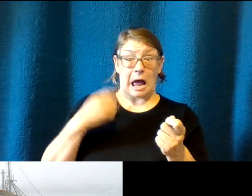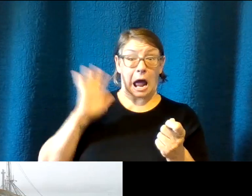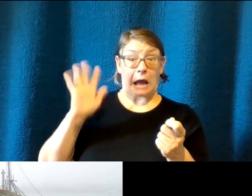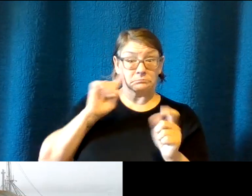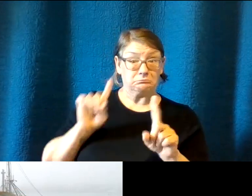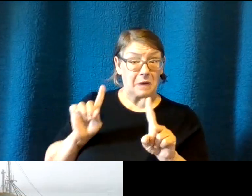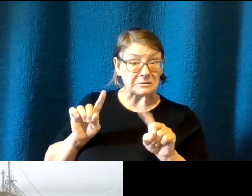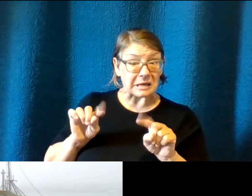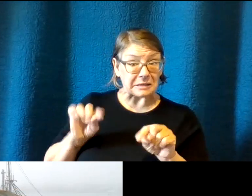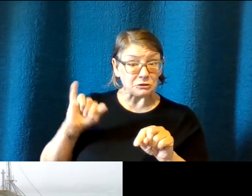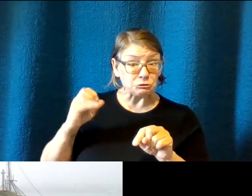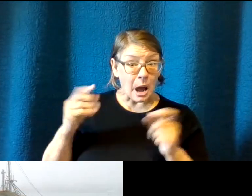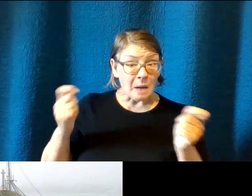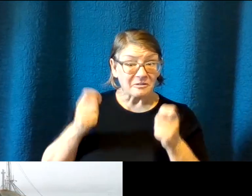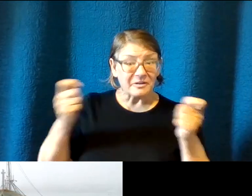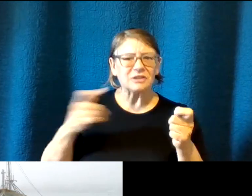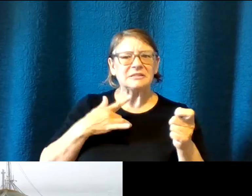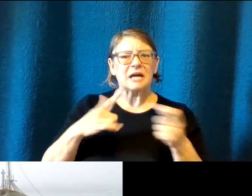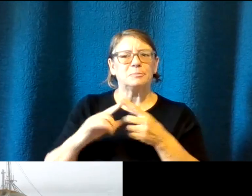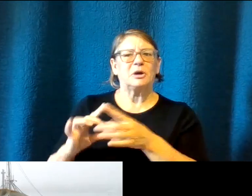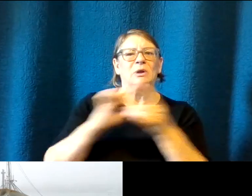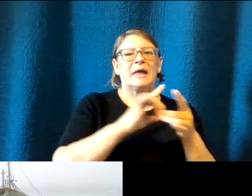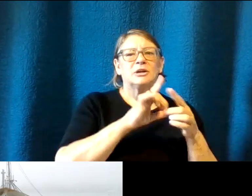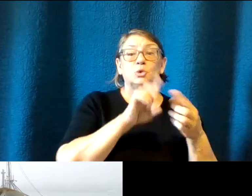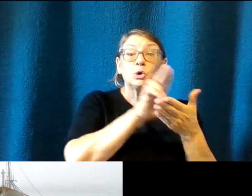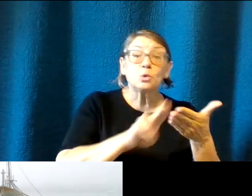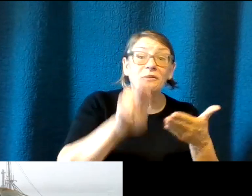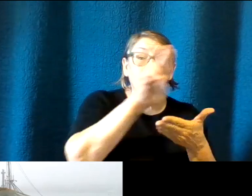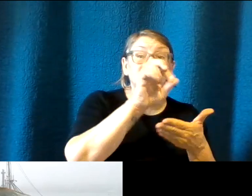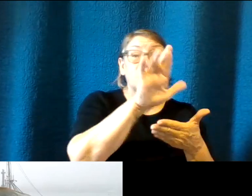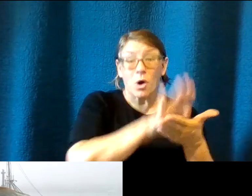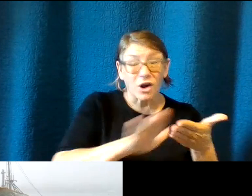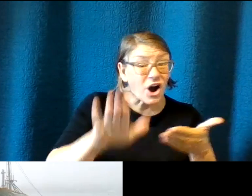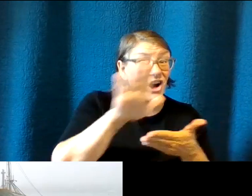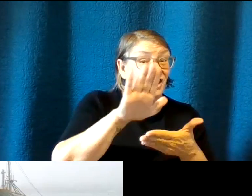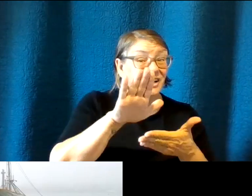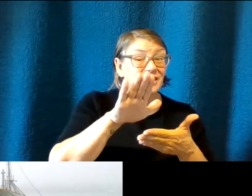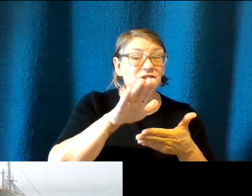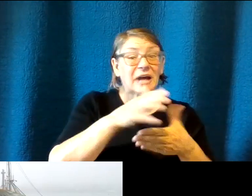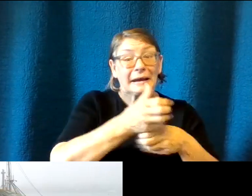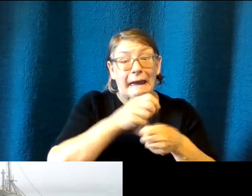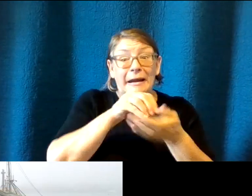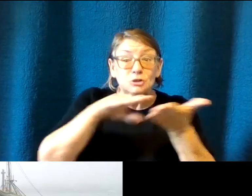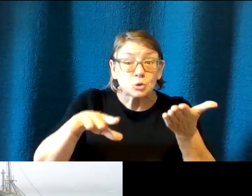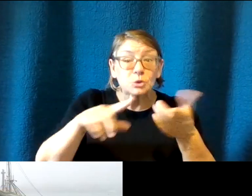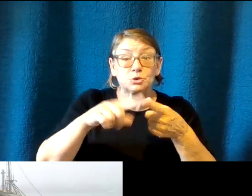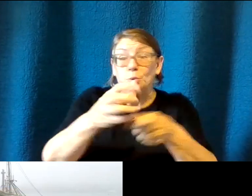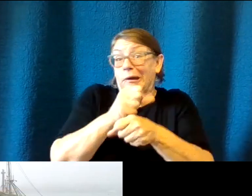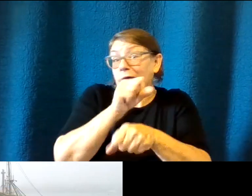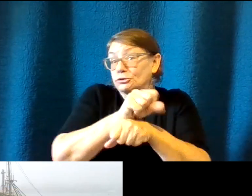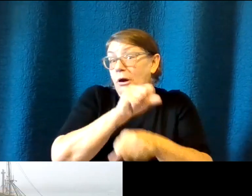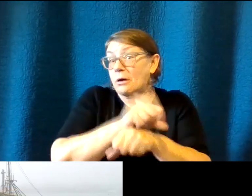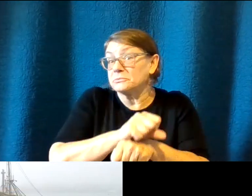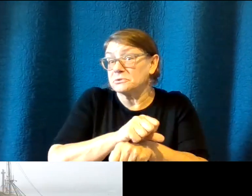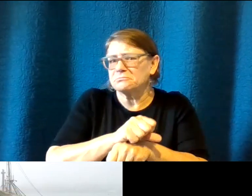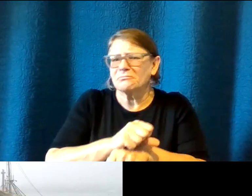mostly were related to universities and colleges and getting students employed.